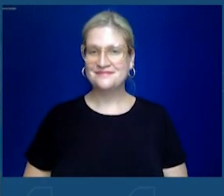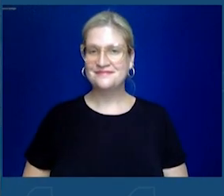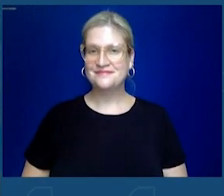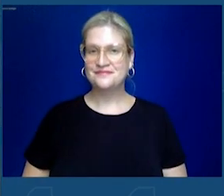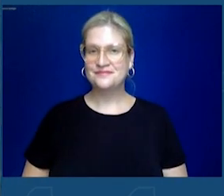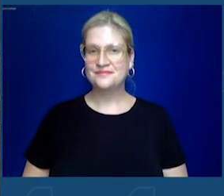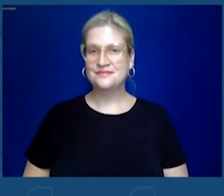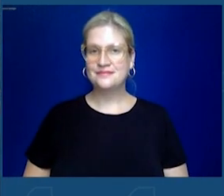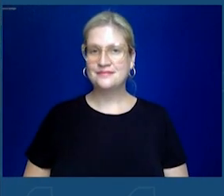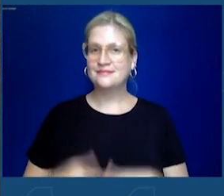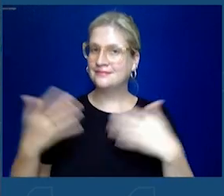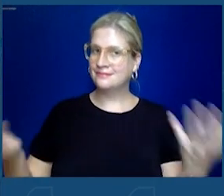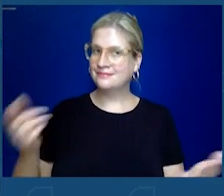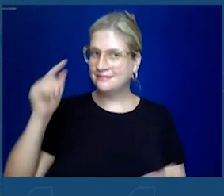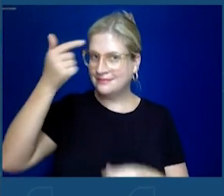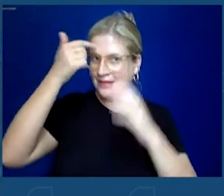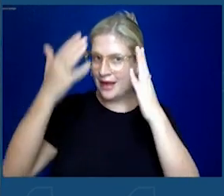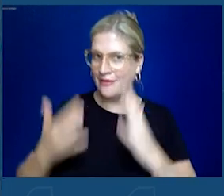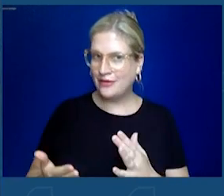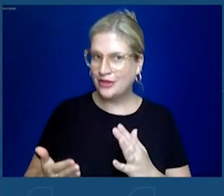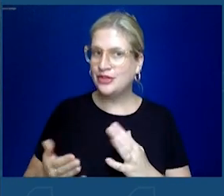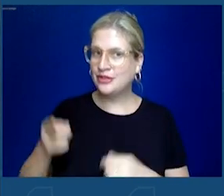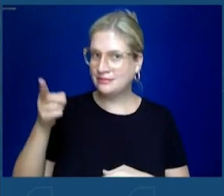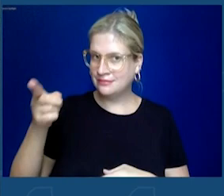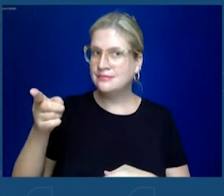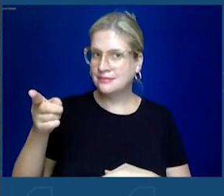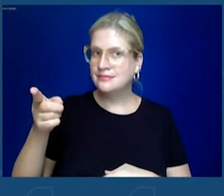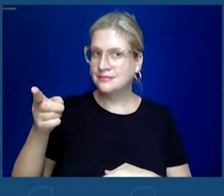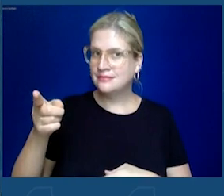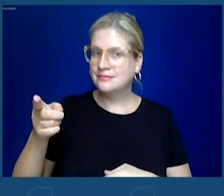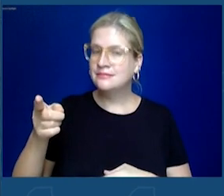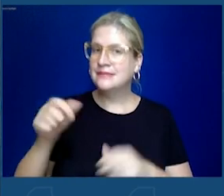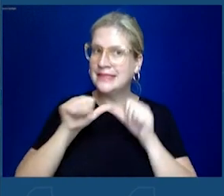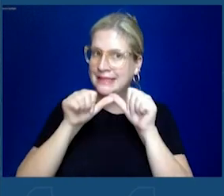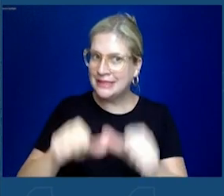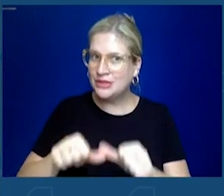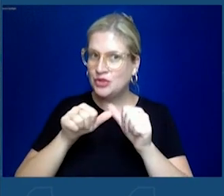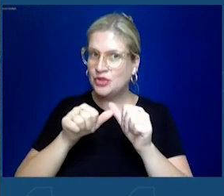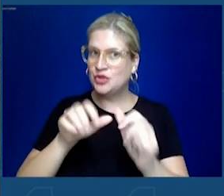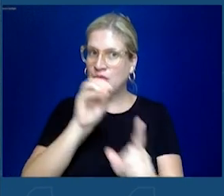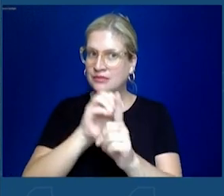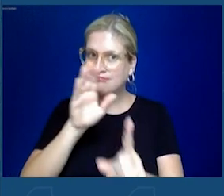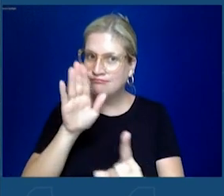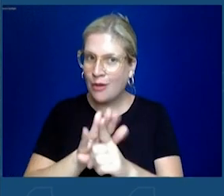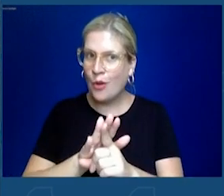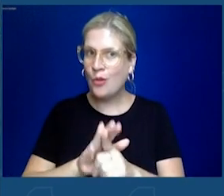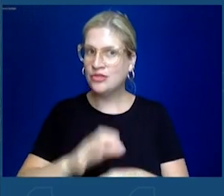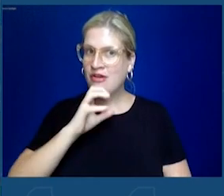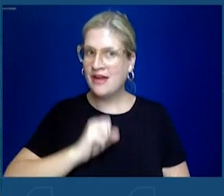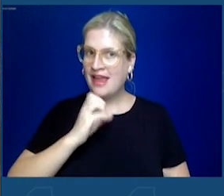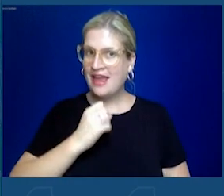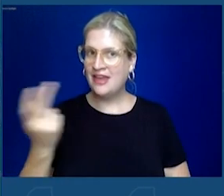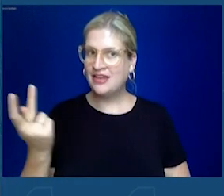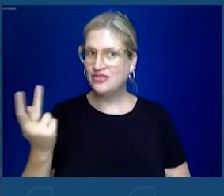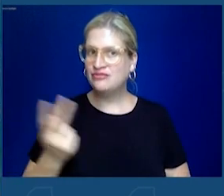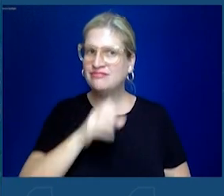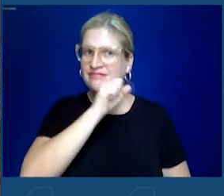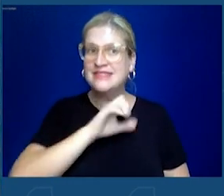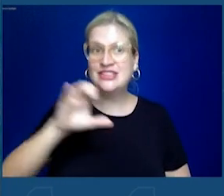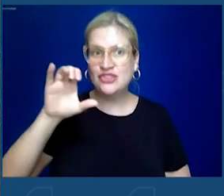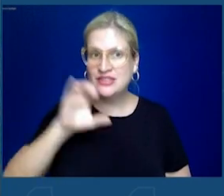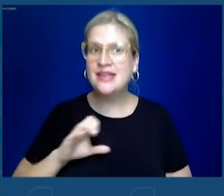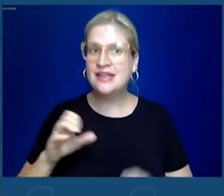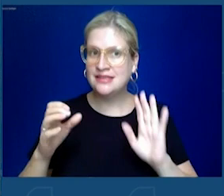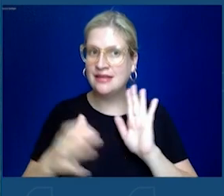So the governor keeps outing her and I as seniors. You know, we both look so young. No one would